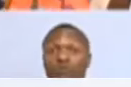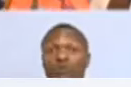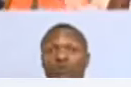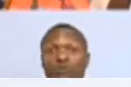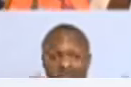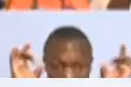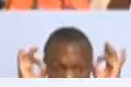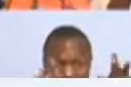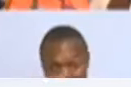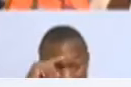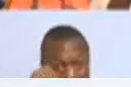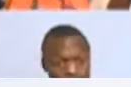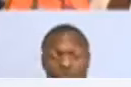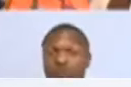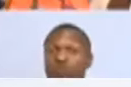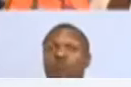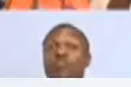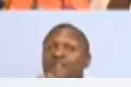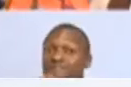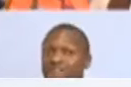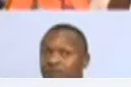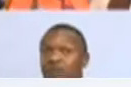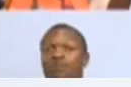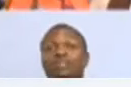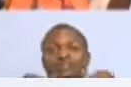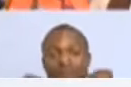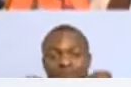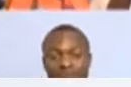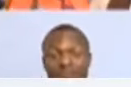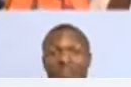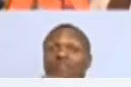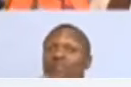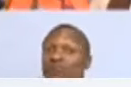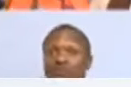of falsehoods. Falsehoods are a crime.